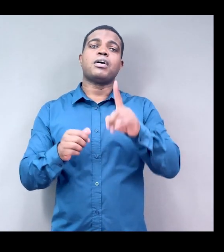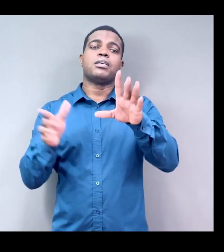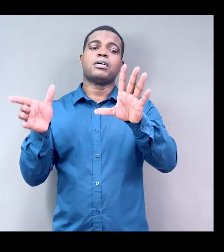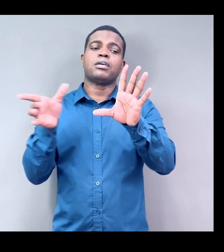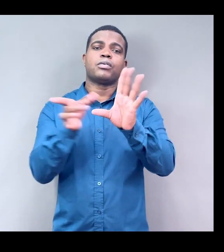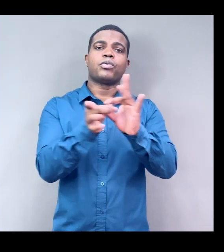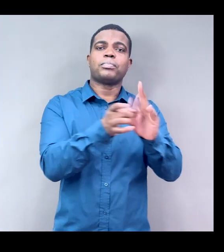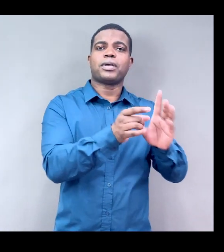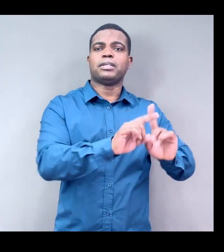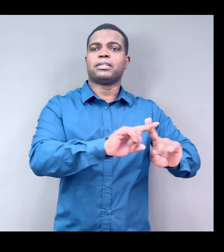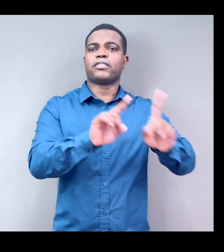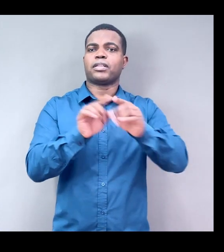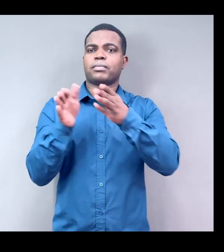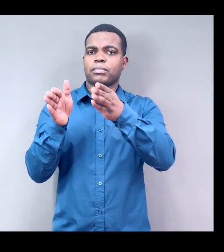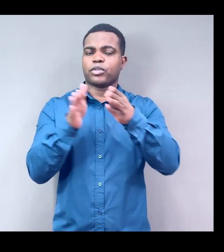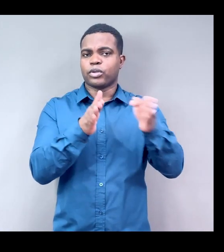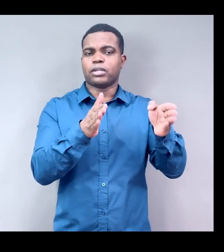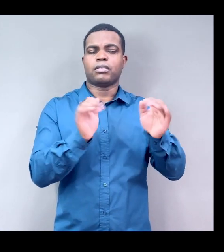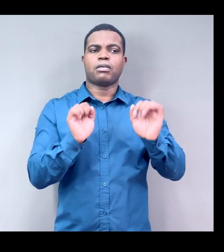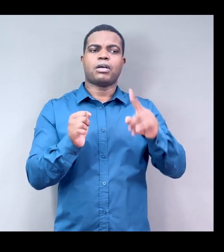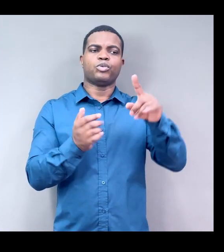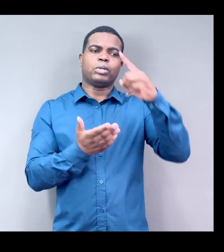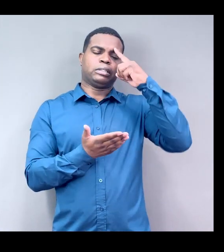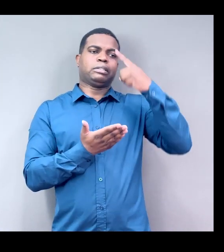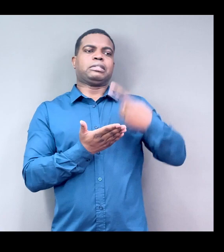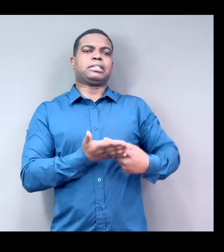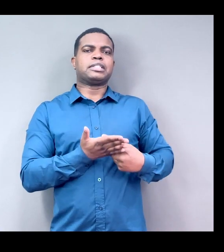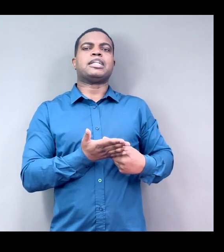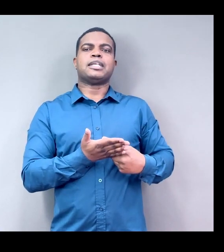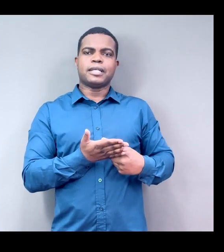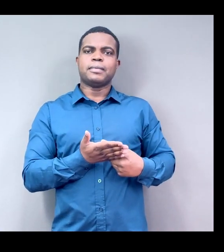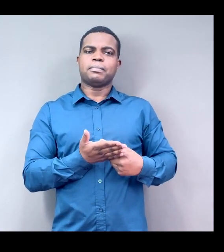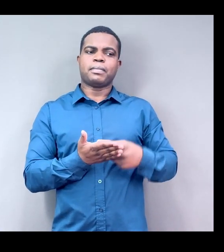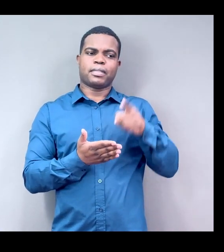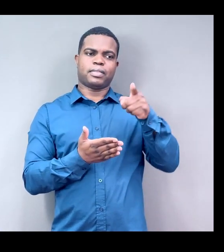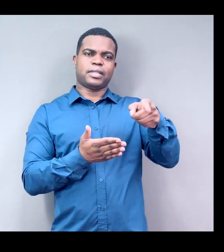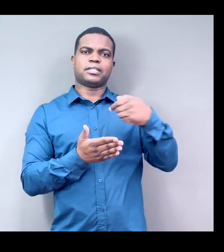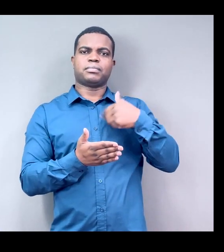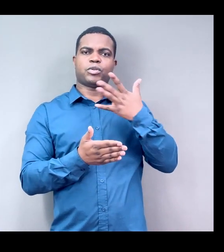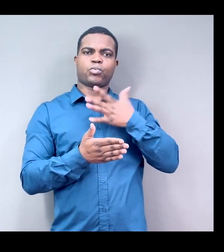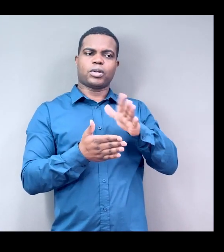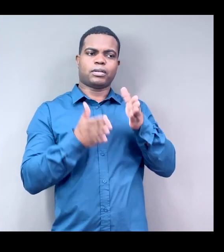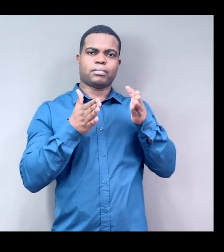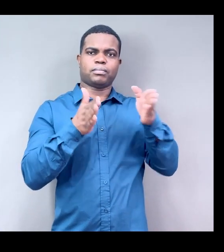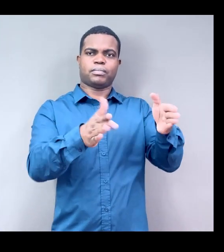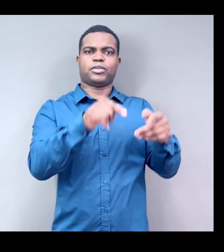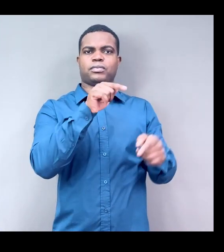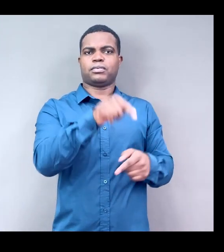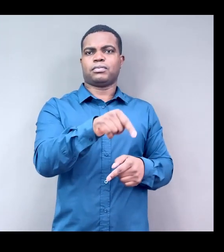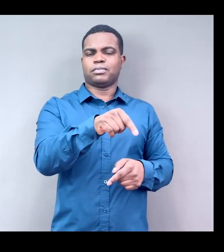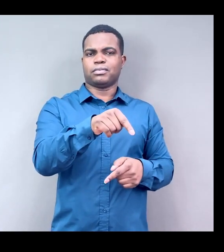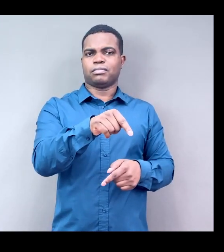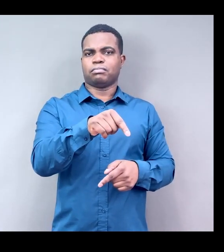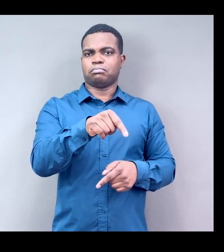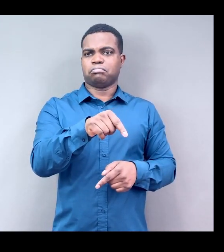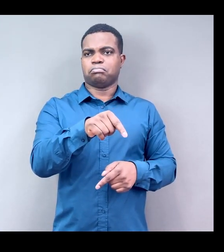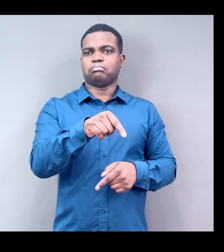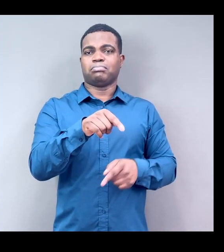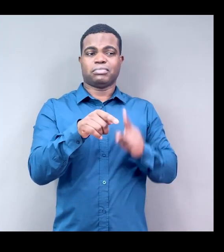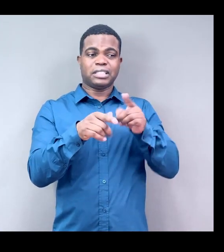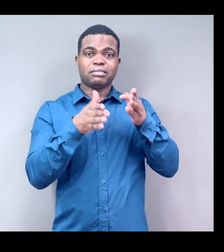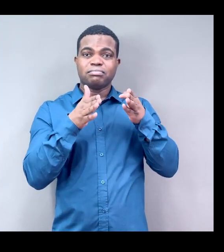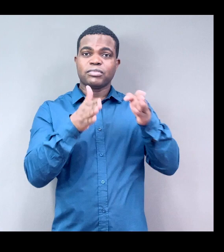methods. So combining multiple methods for a comprehensive approach, you can decide to combine all